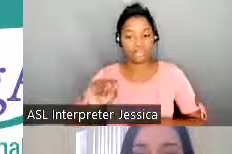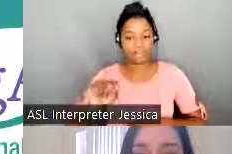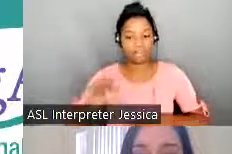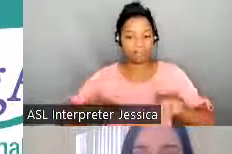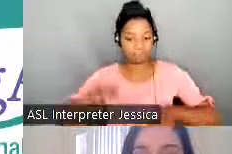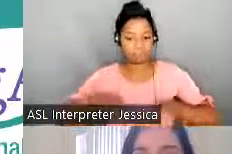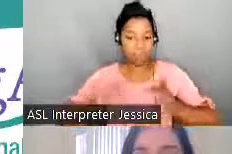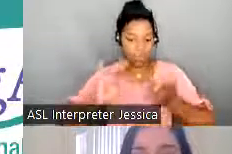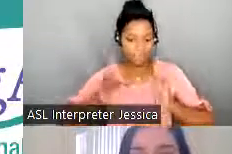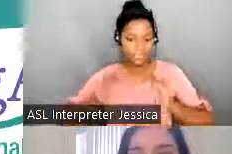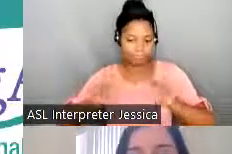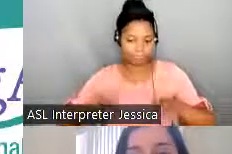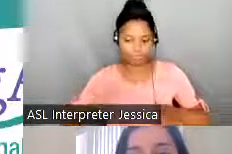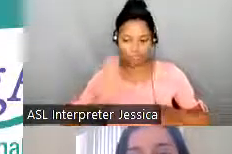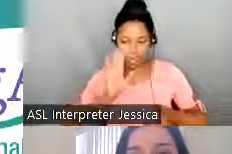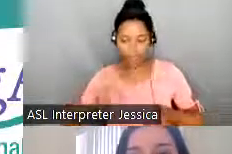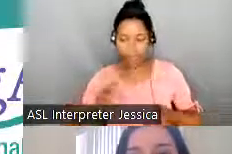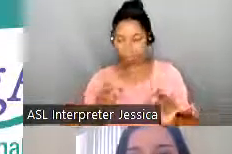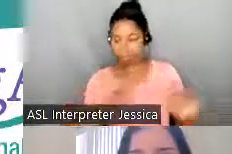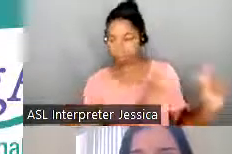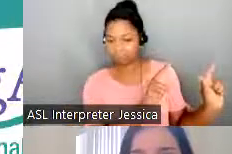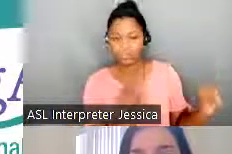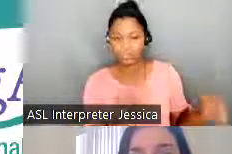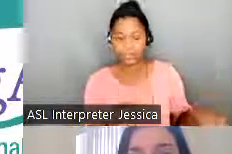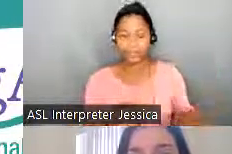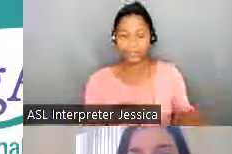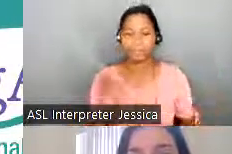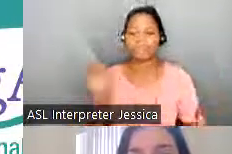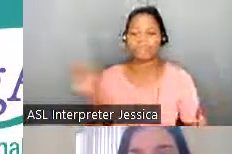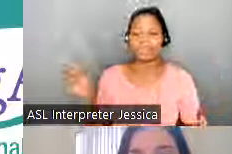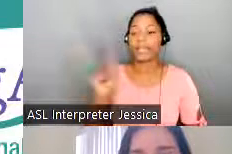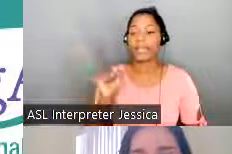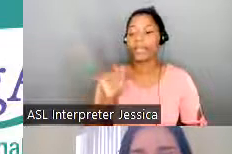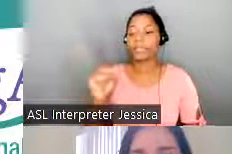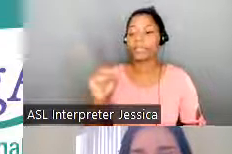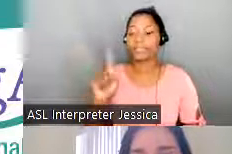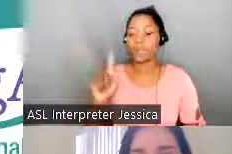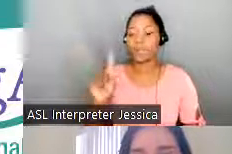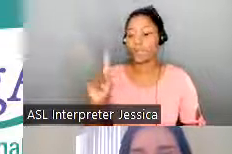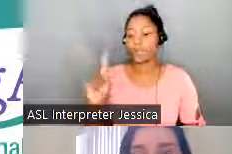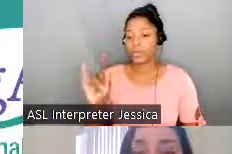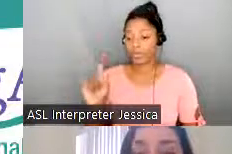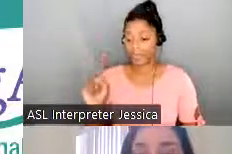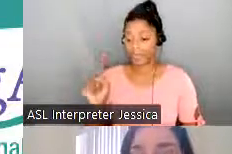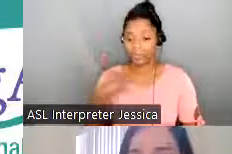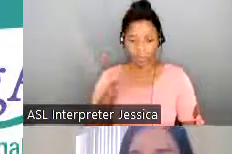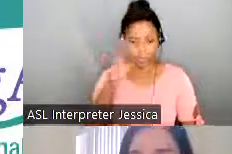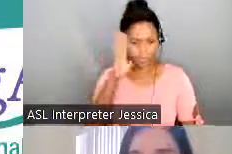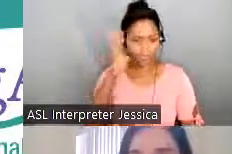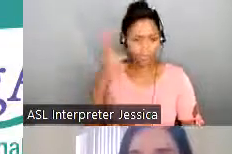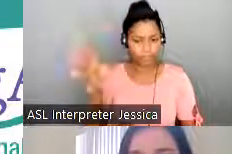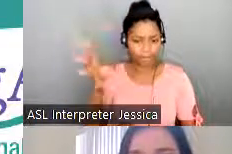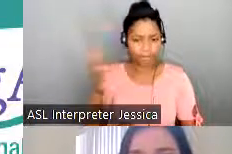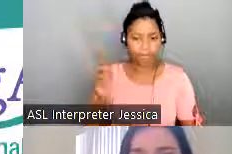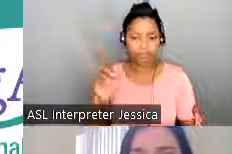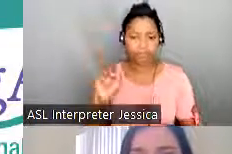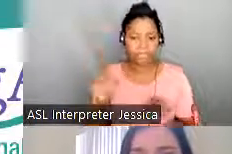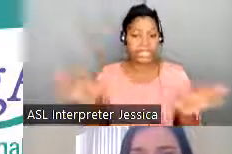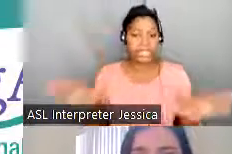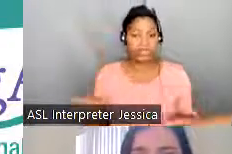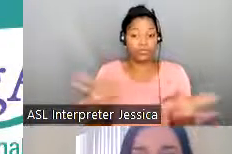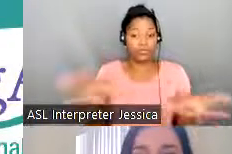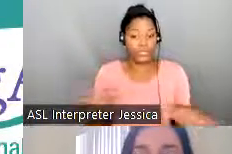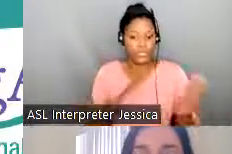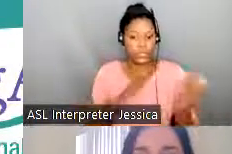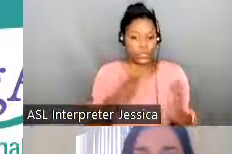toolkit. So this toolkit, we developed it to assist the Aging Network and partner organizations with increasing community awareness